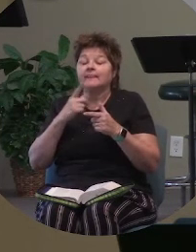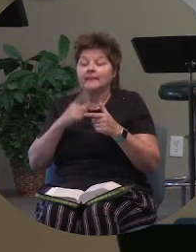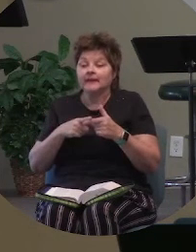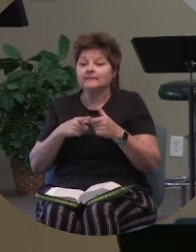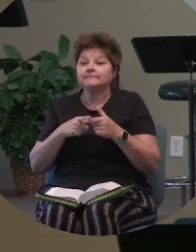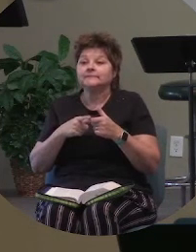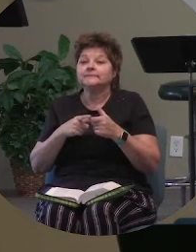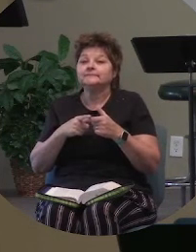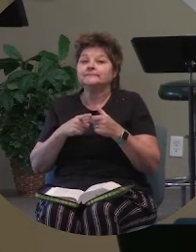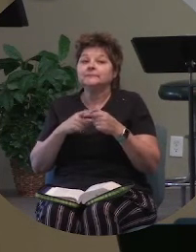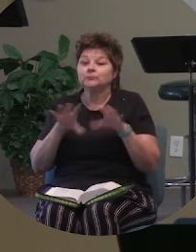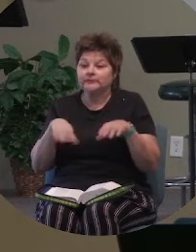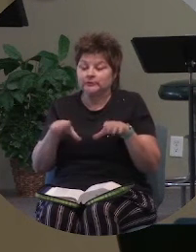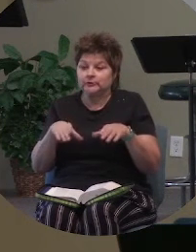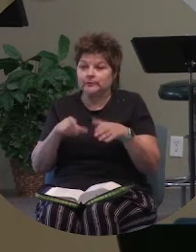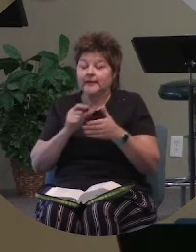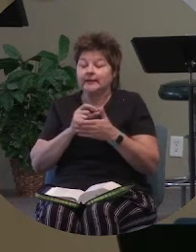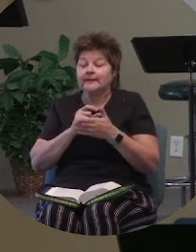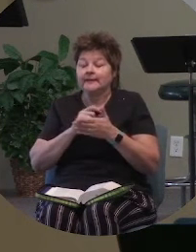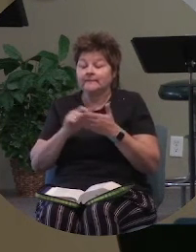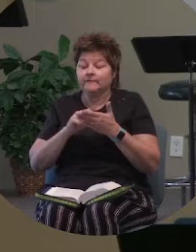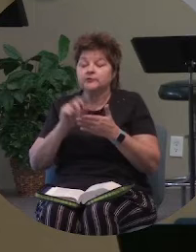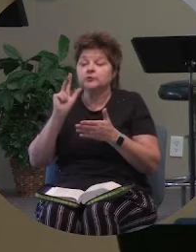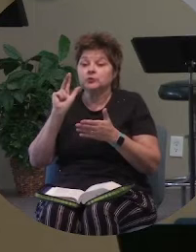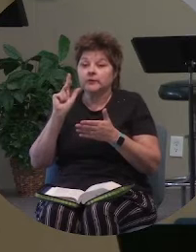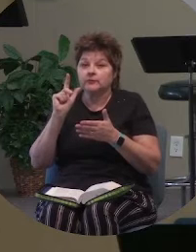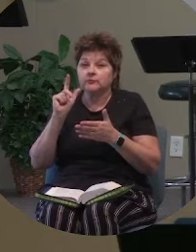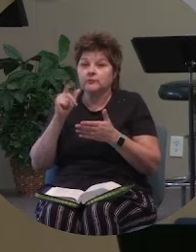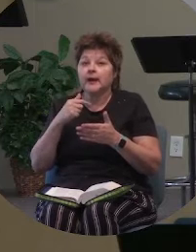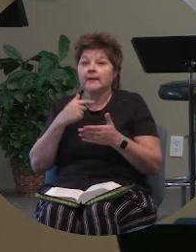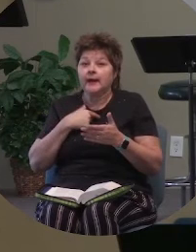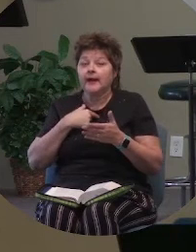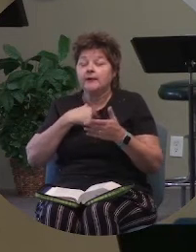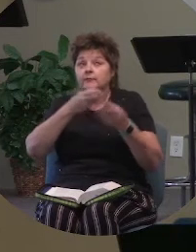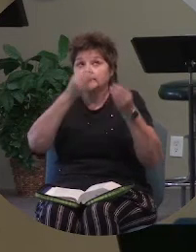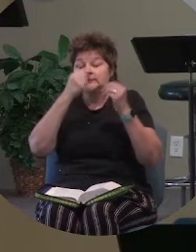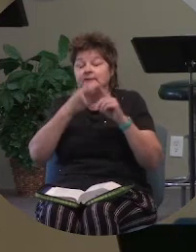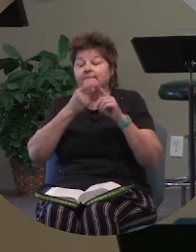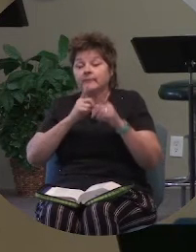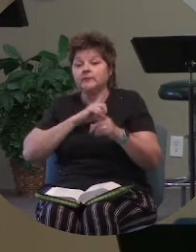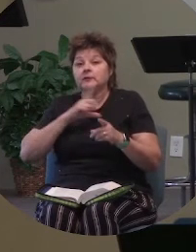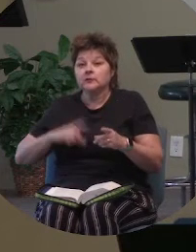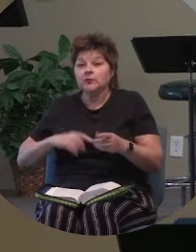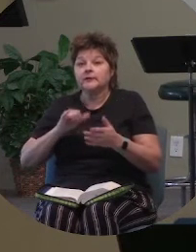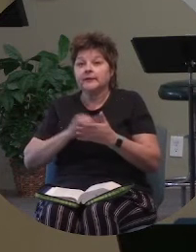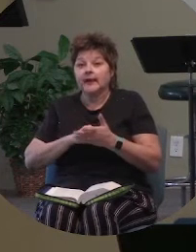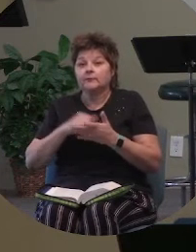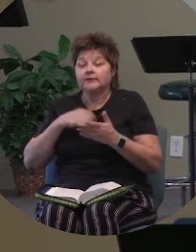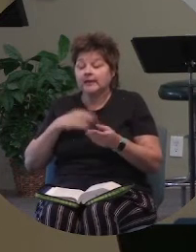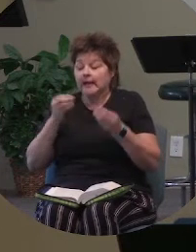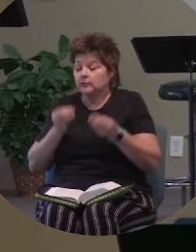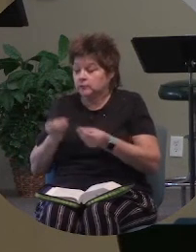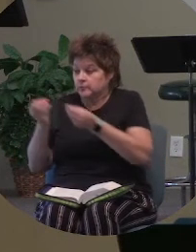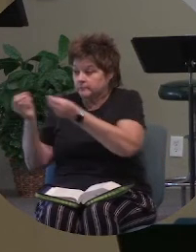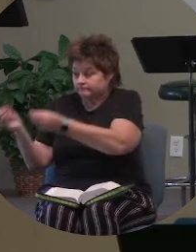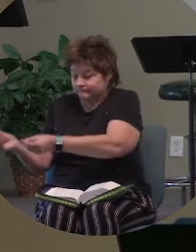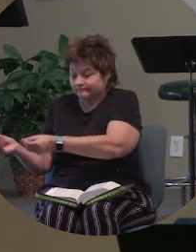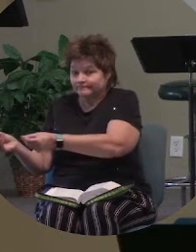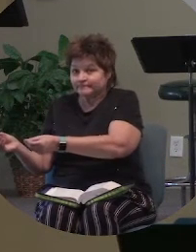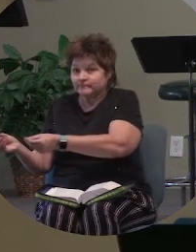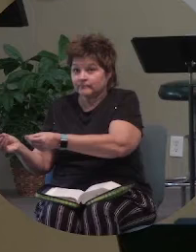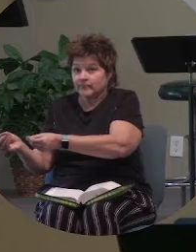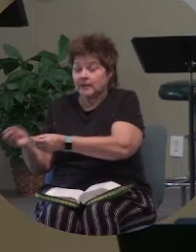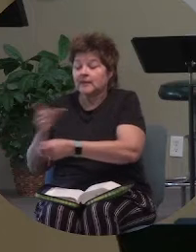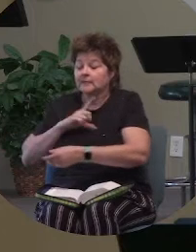do in verse 23. "For I received from the Lord that which I also delivered to you, that